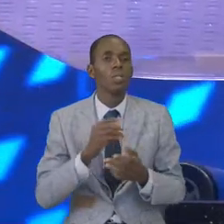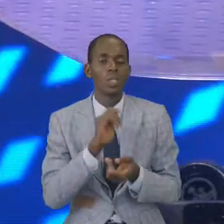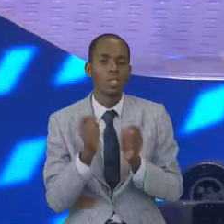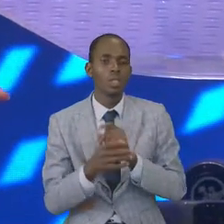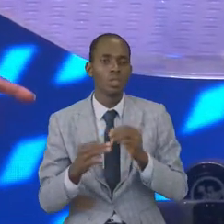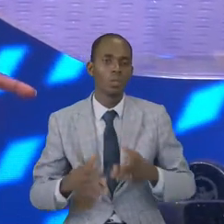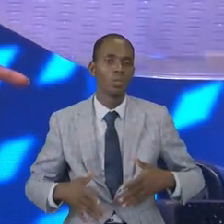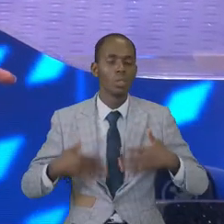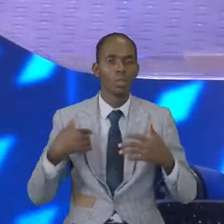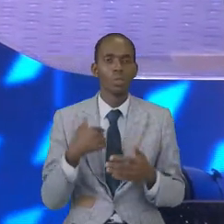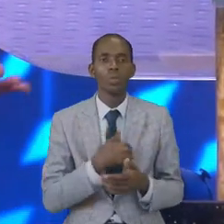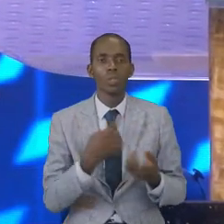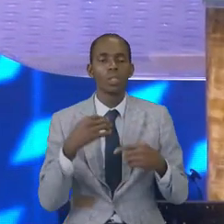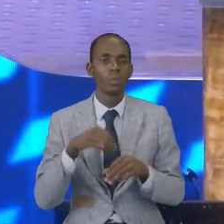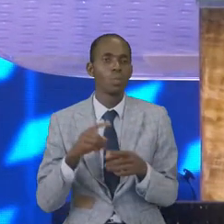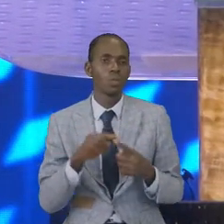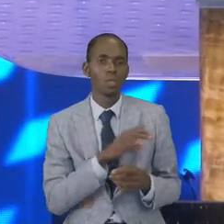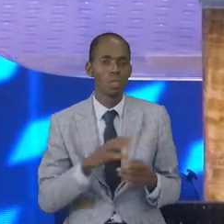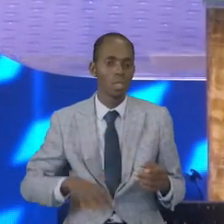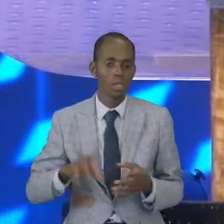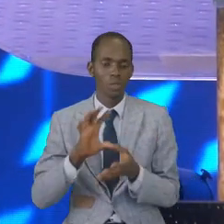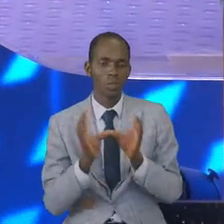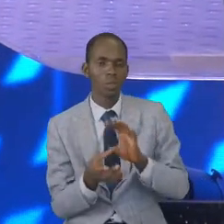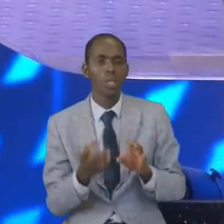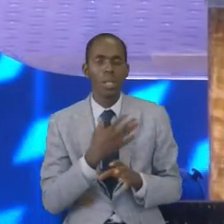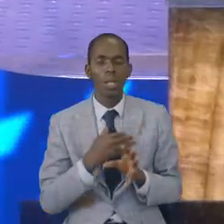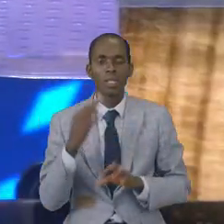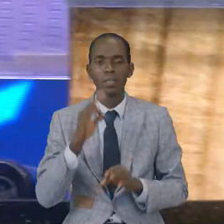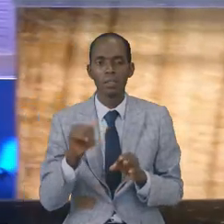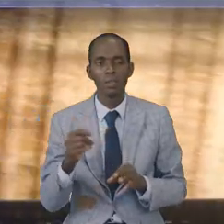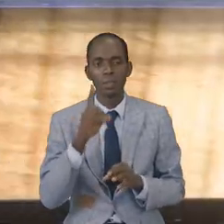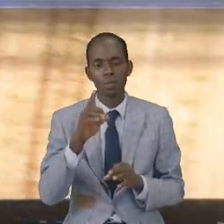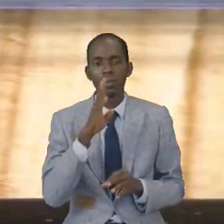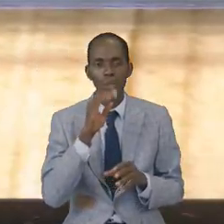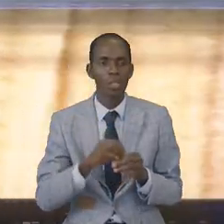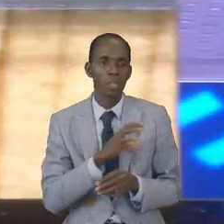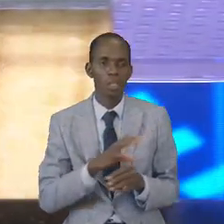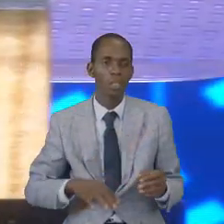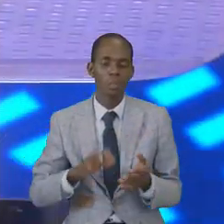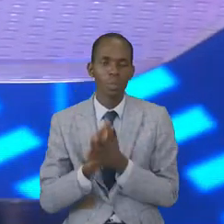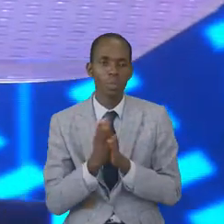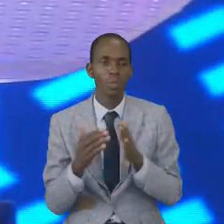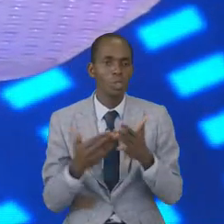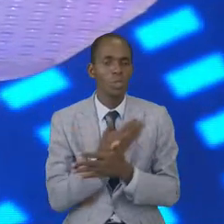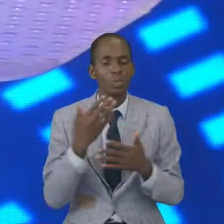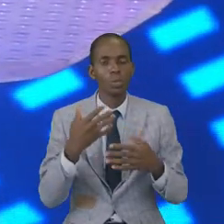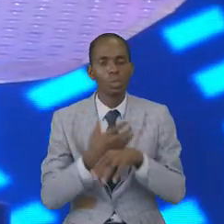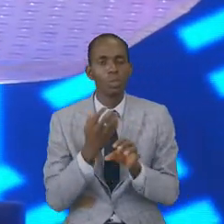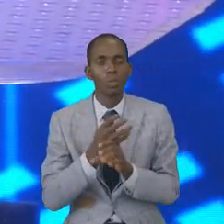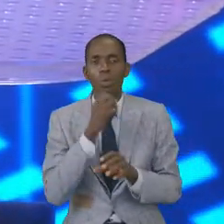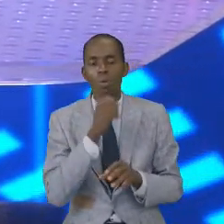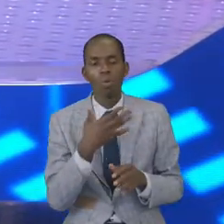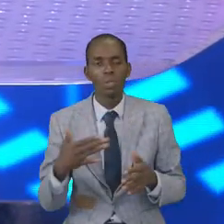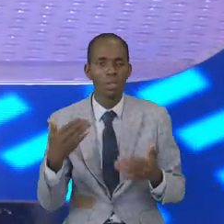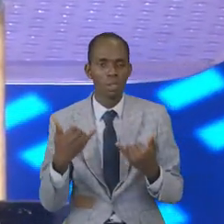We came into Christ, converted, and if any man be in Christ, it's a new creature. Old things are now